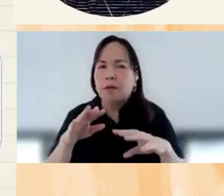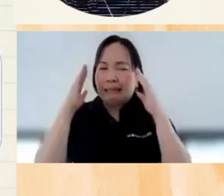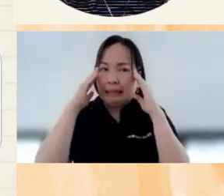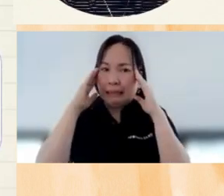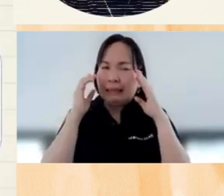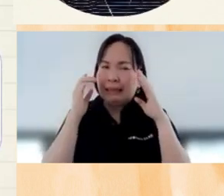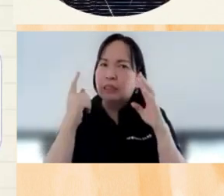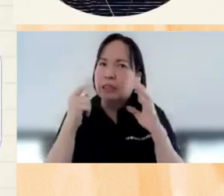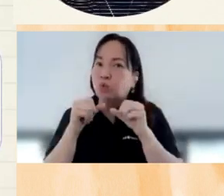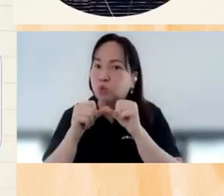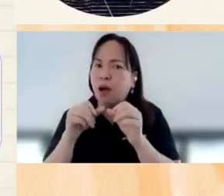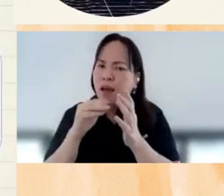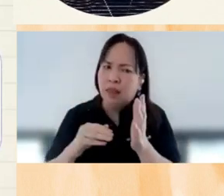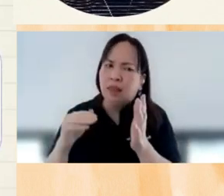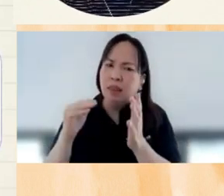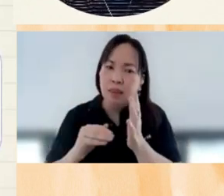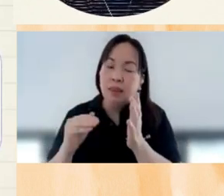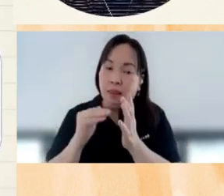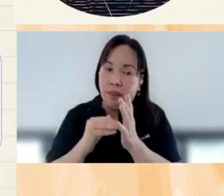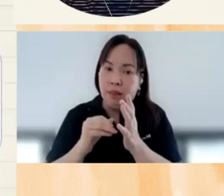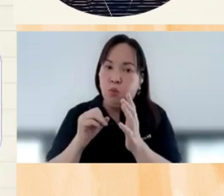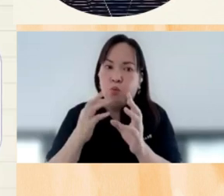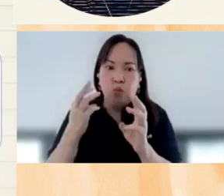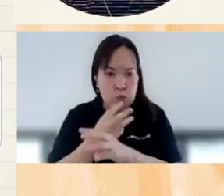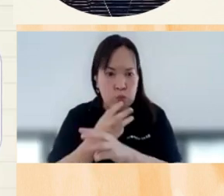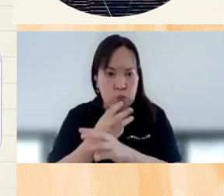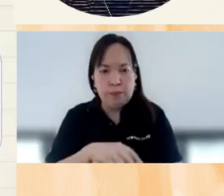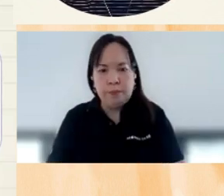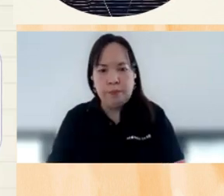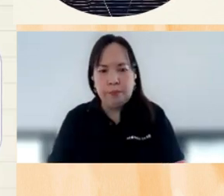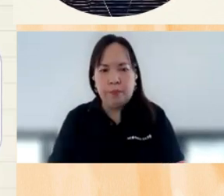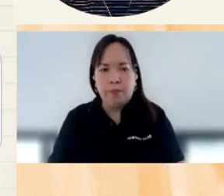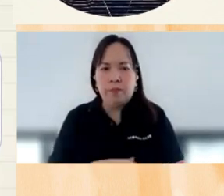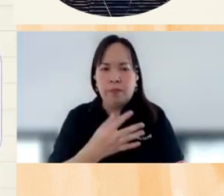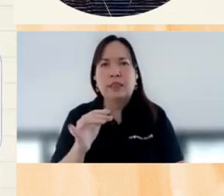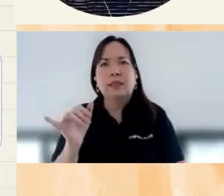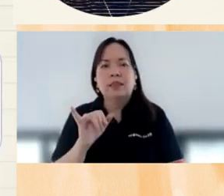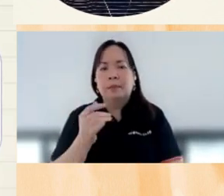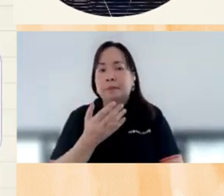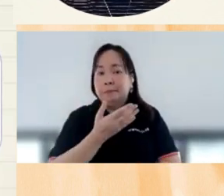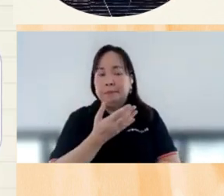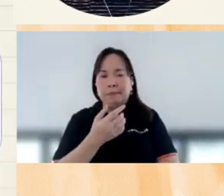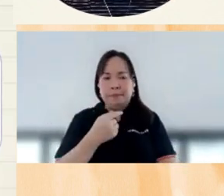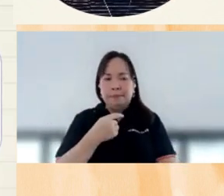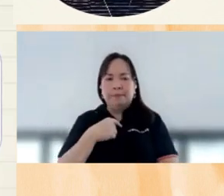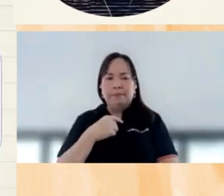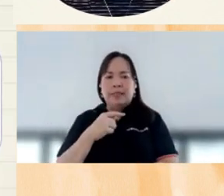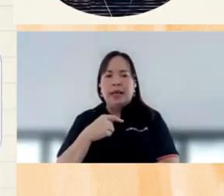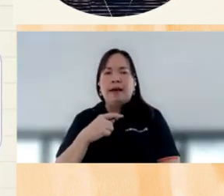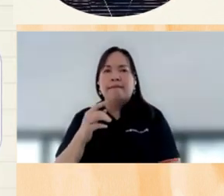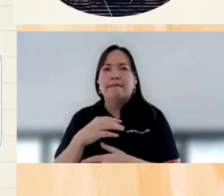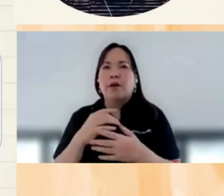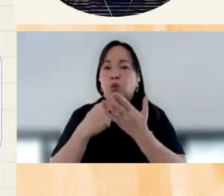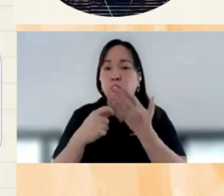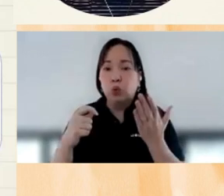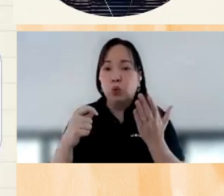So this slide contains the coping skills toolkit that can be used to help children